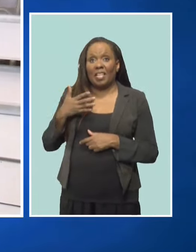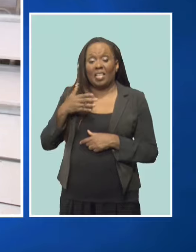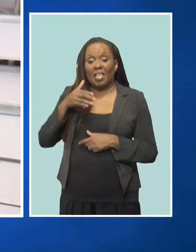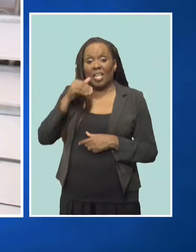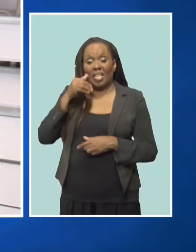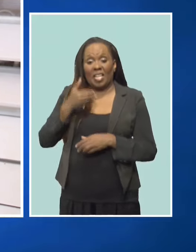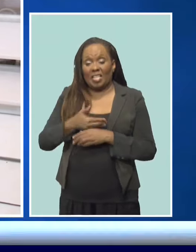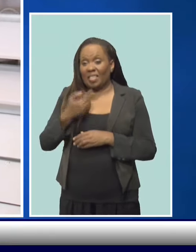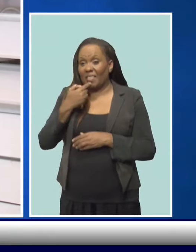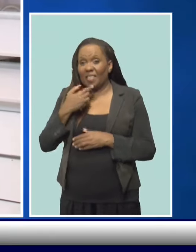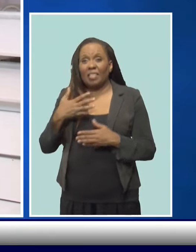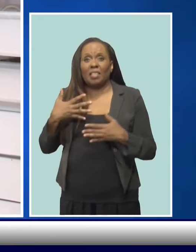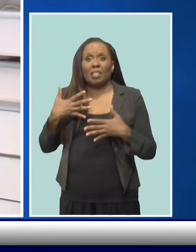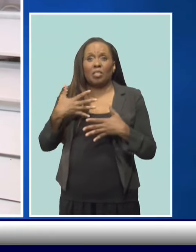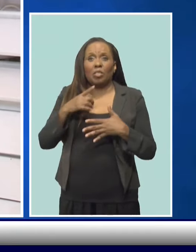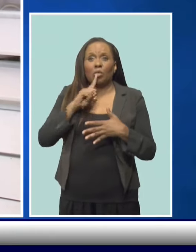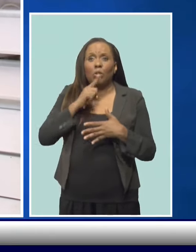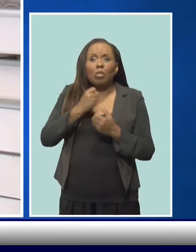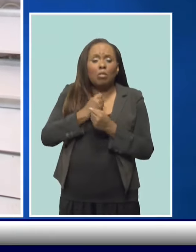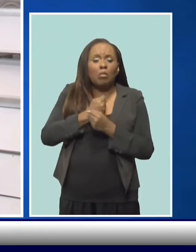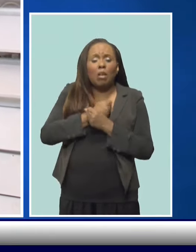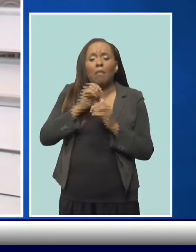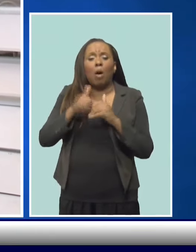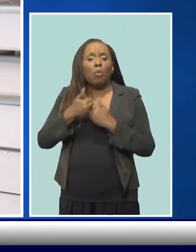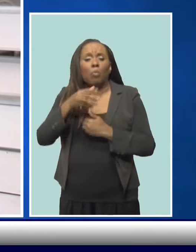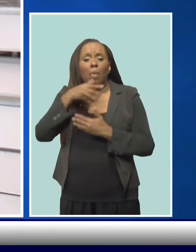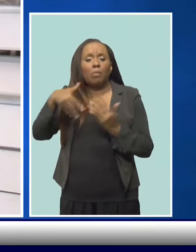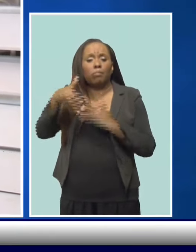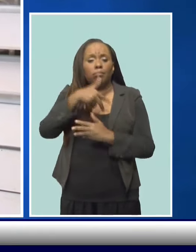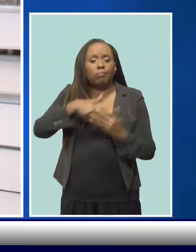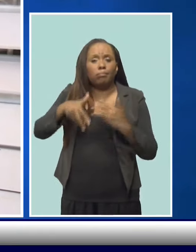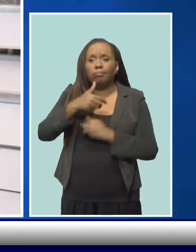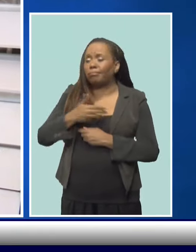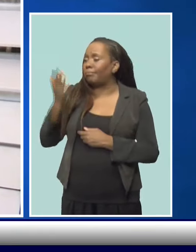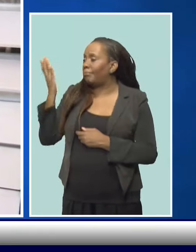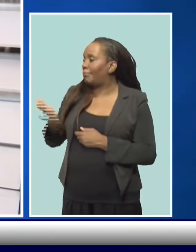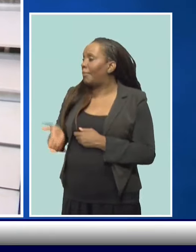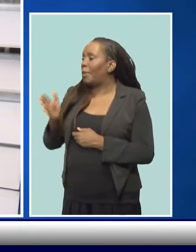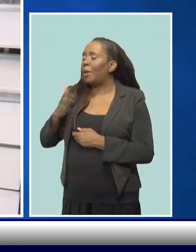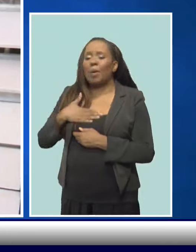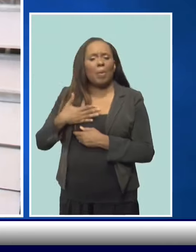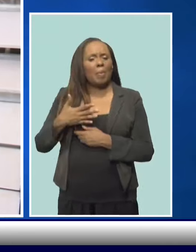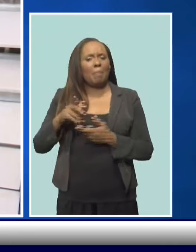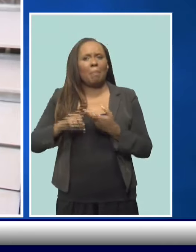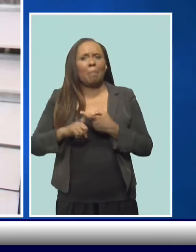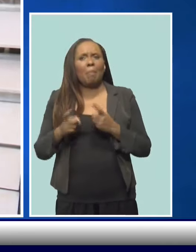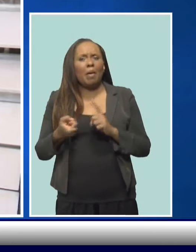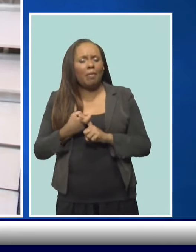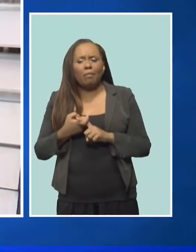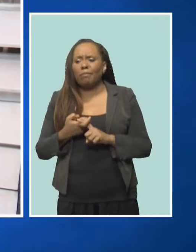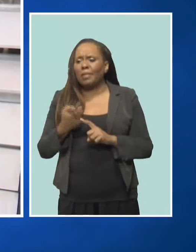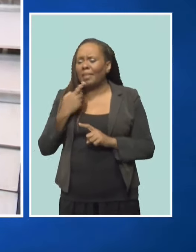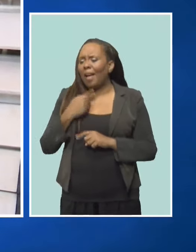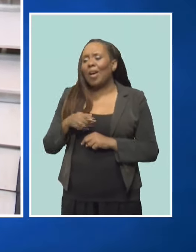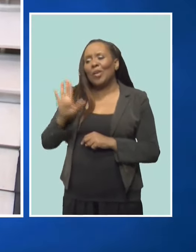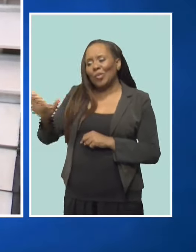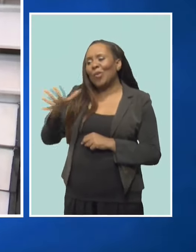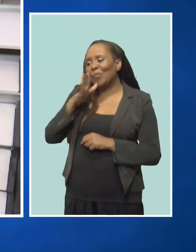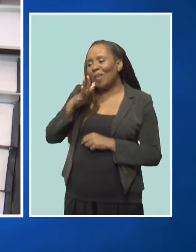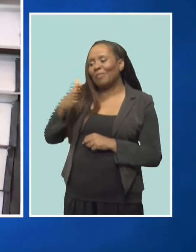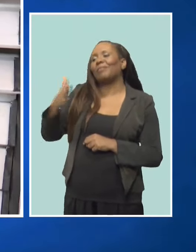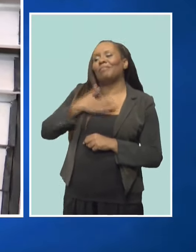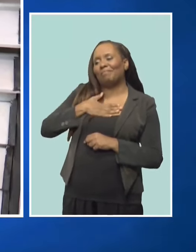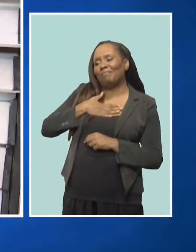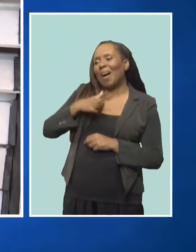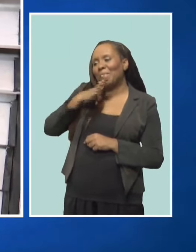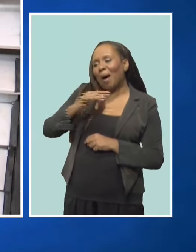on with my friends. My friends who come to the house, she's like mum as well. And she's given them